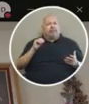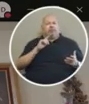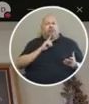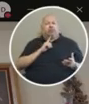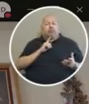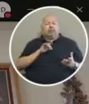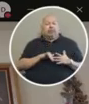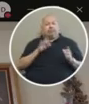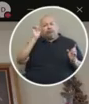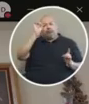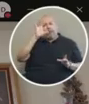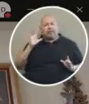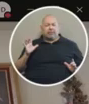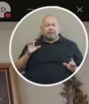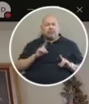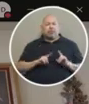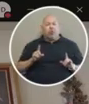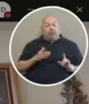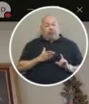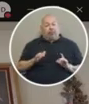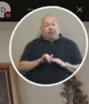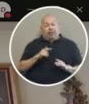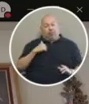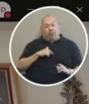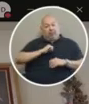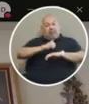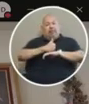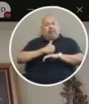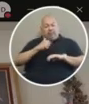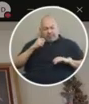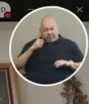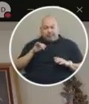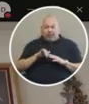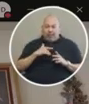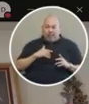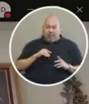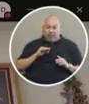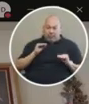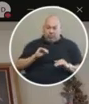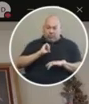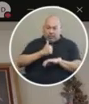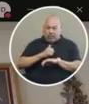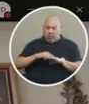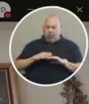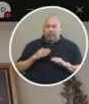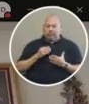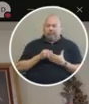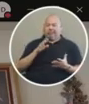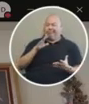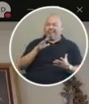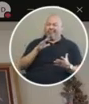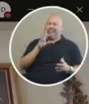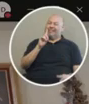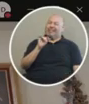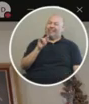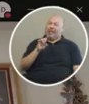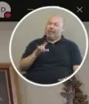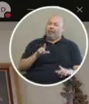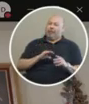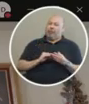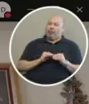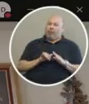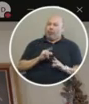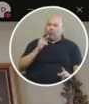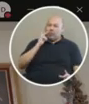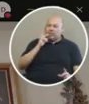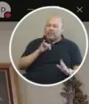a tragedy. So the things that we've put in place, though, have been put in place based on the data, based on the numbers that